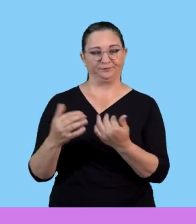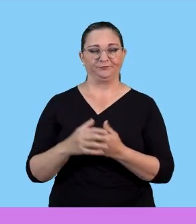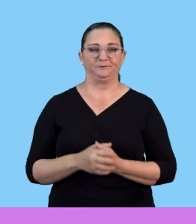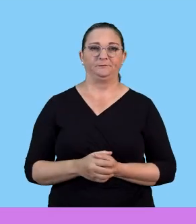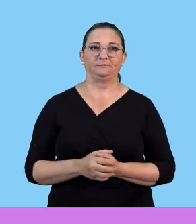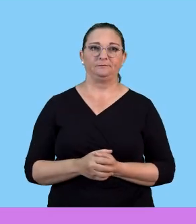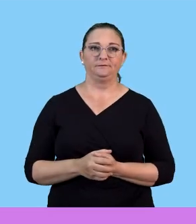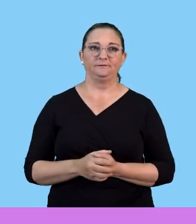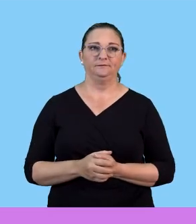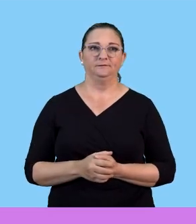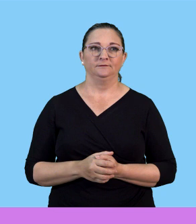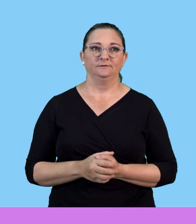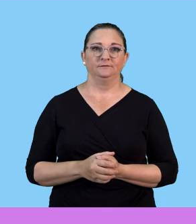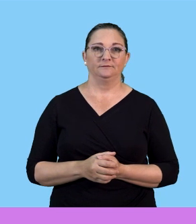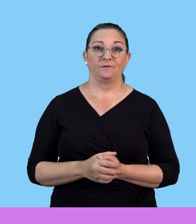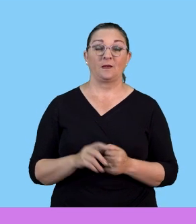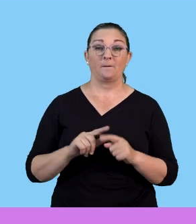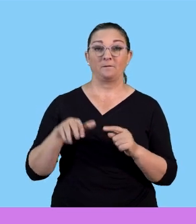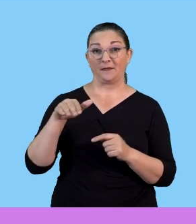the bank statement.